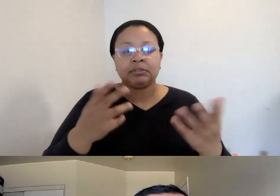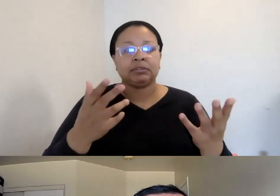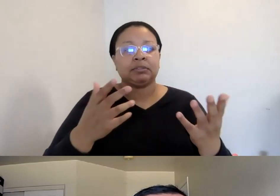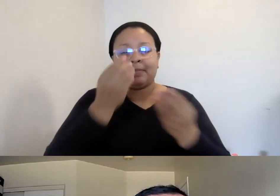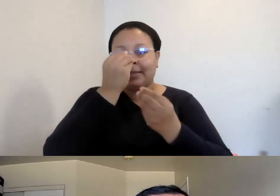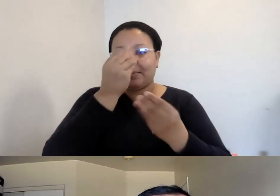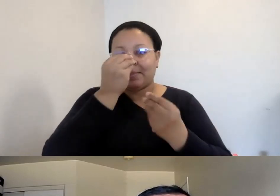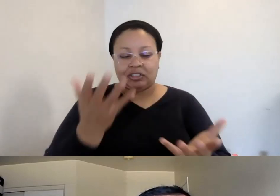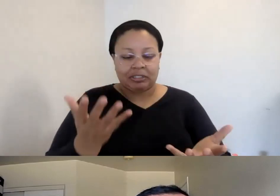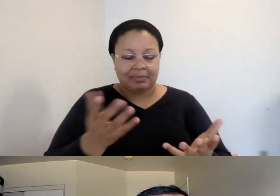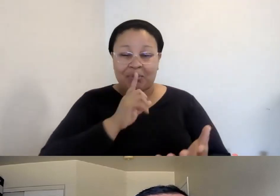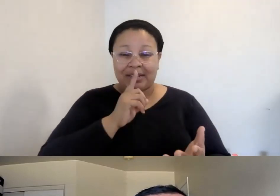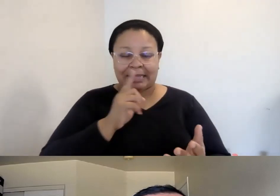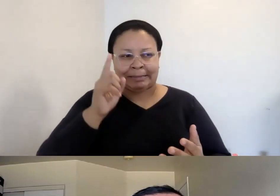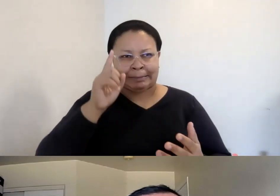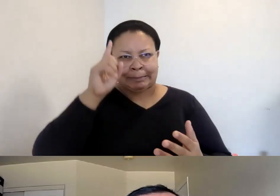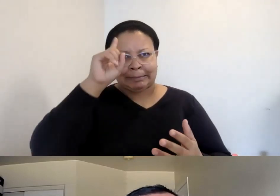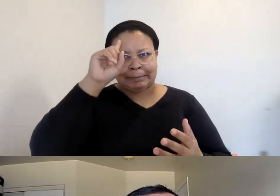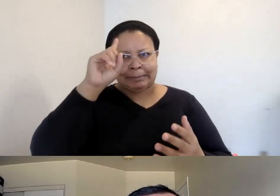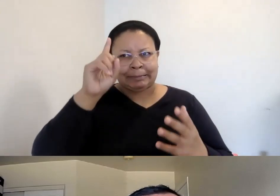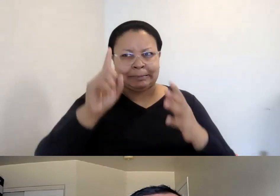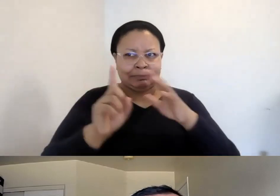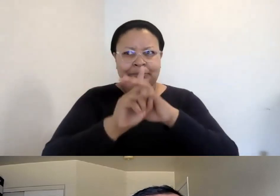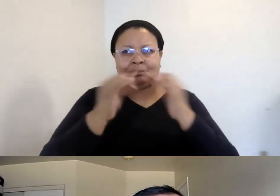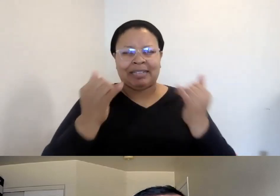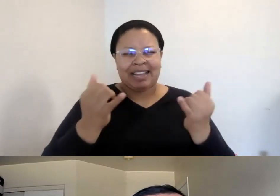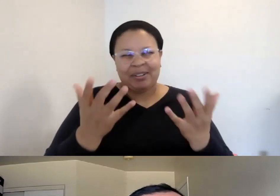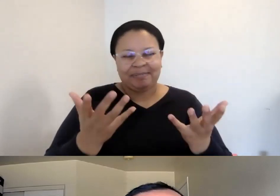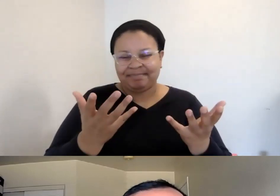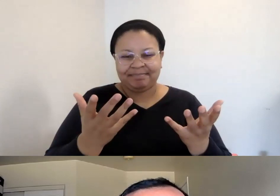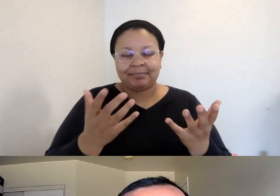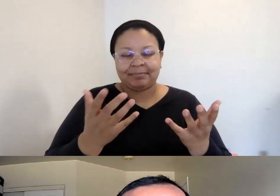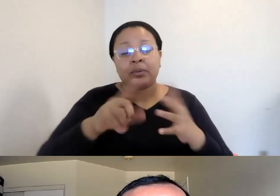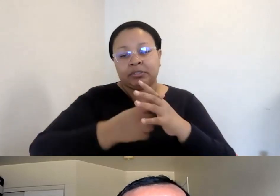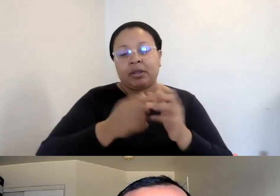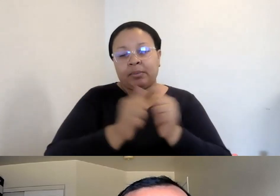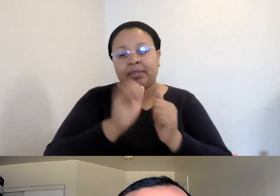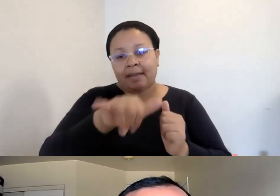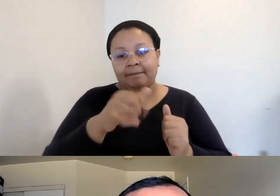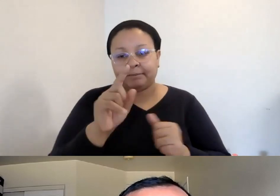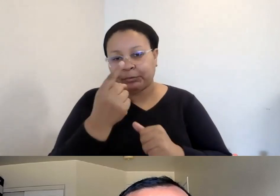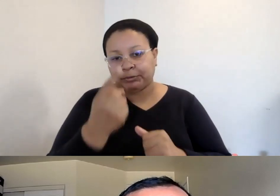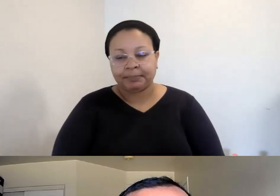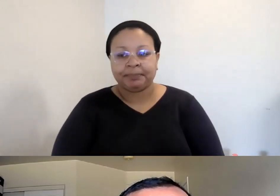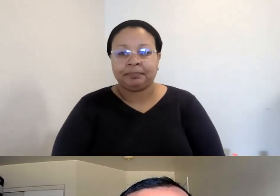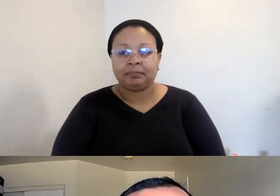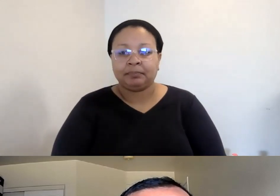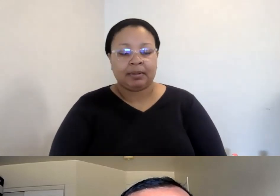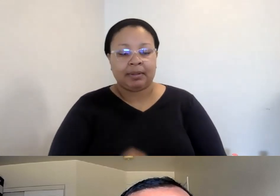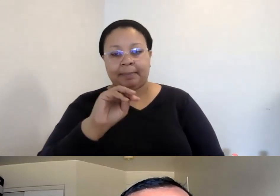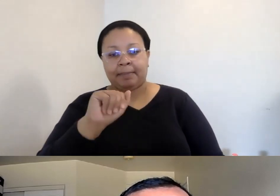I can't think of any off the top of my head, but those would be where I would start off with first. Yeah, I would